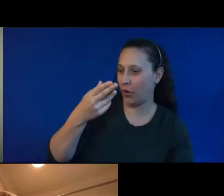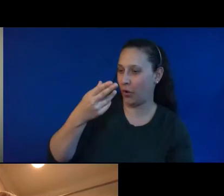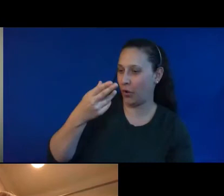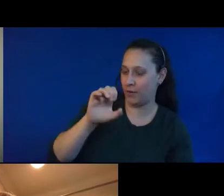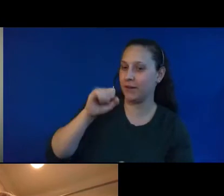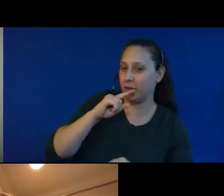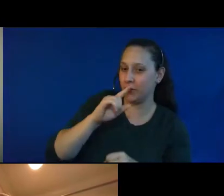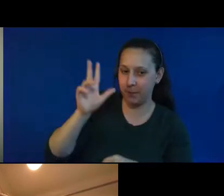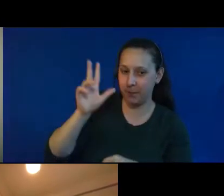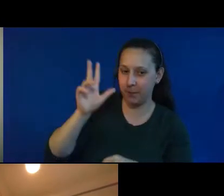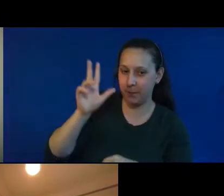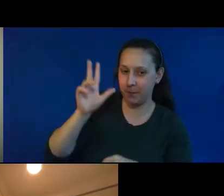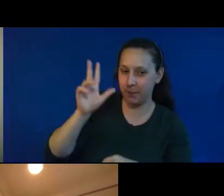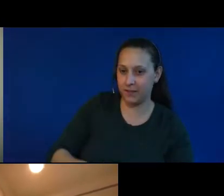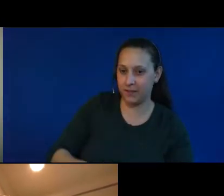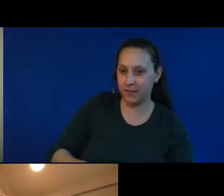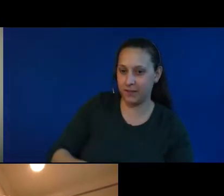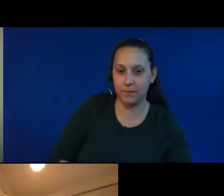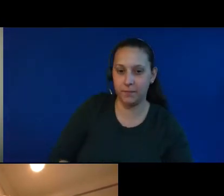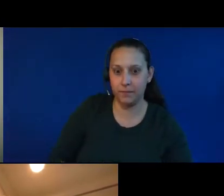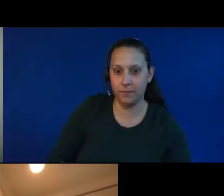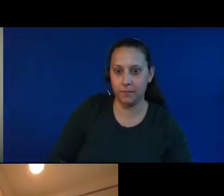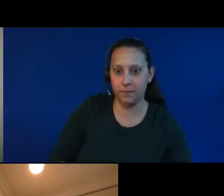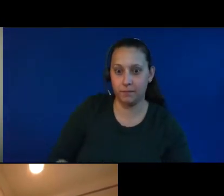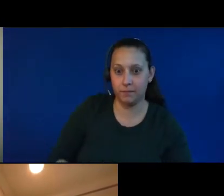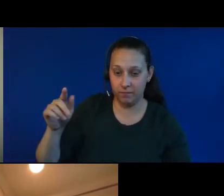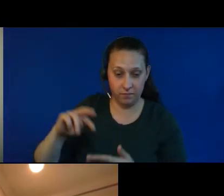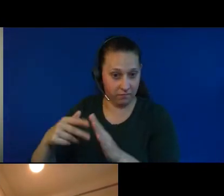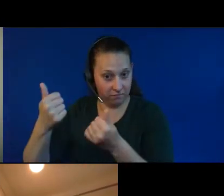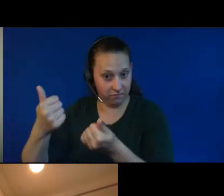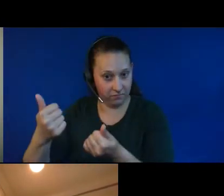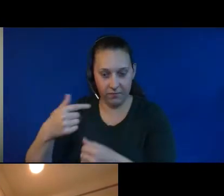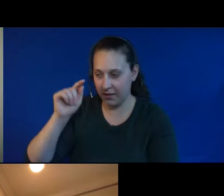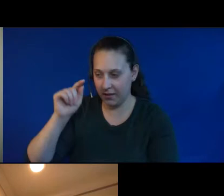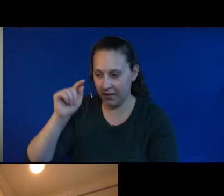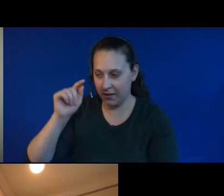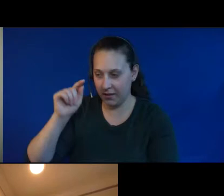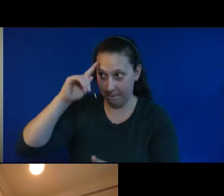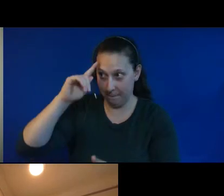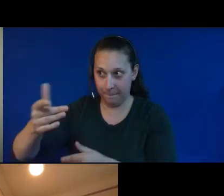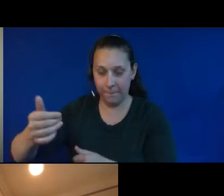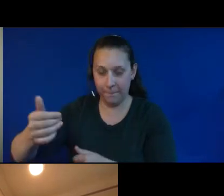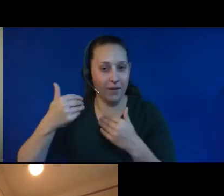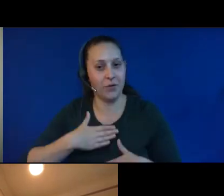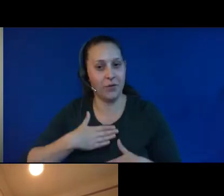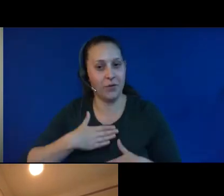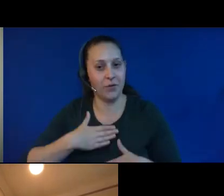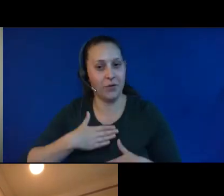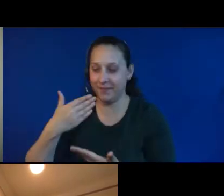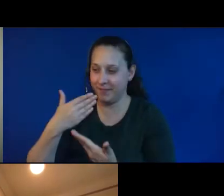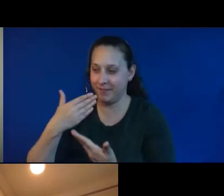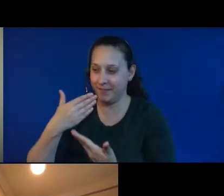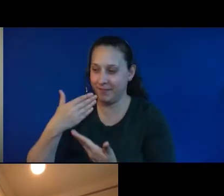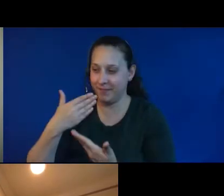you. Okay. Thank Are you. you all set then? I believe so. Okay. Enjoy the program. Thank you. Take care. Bye. I know.